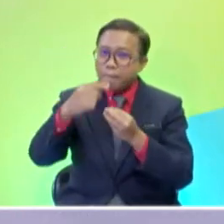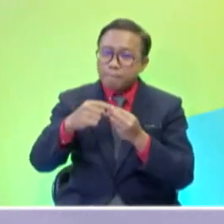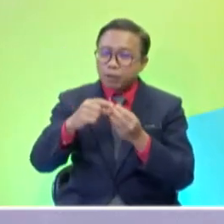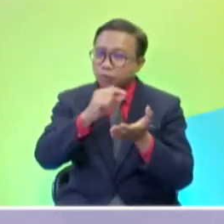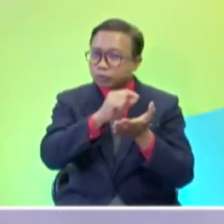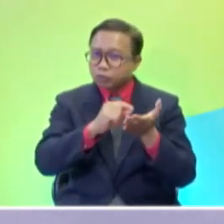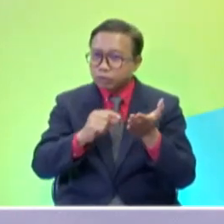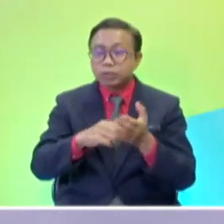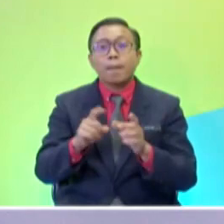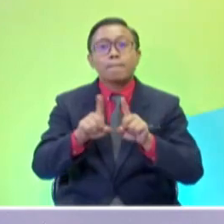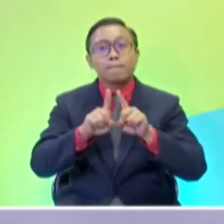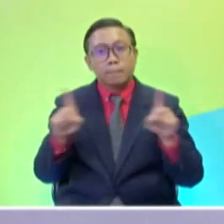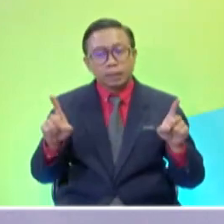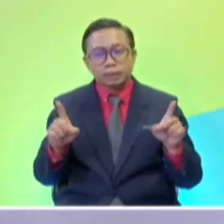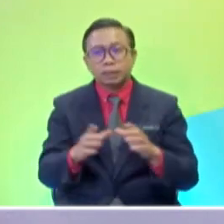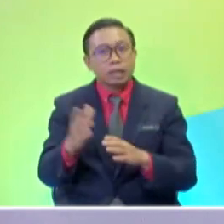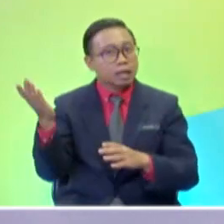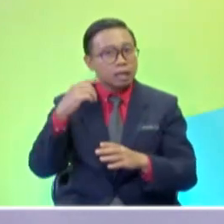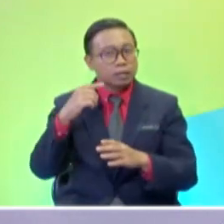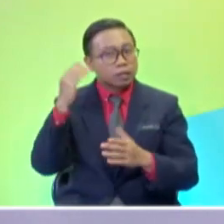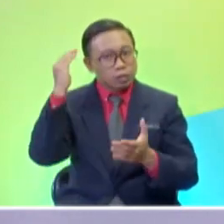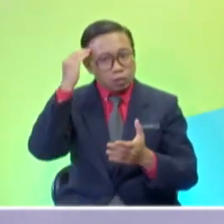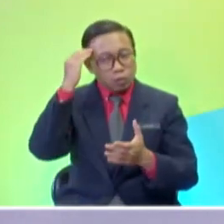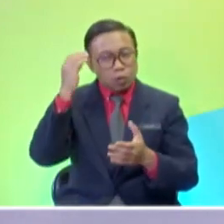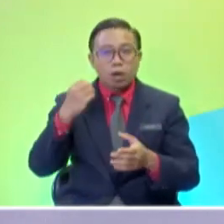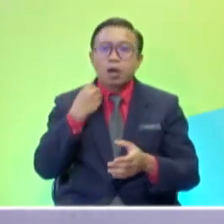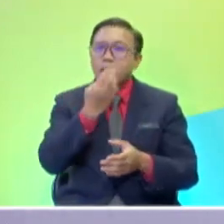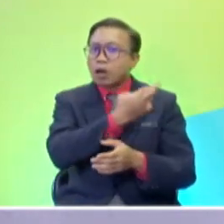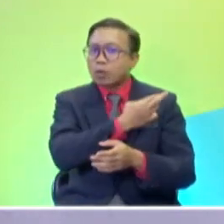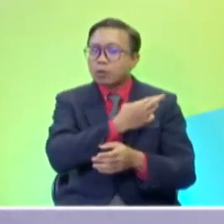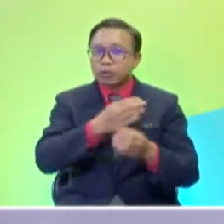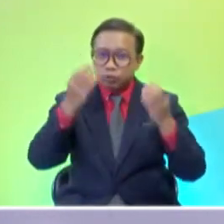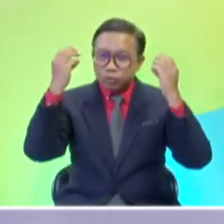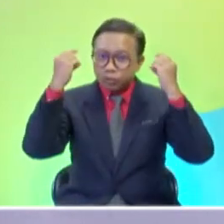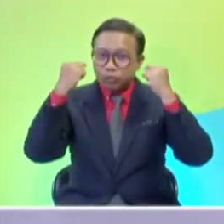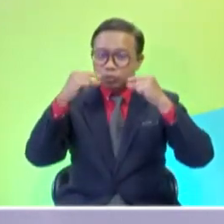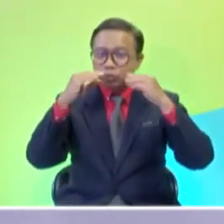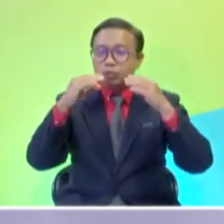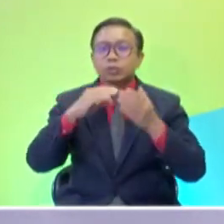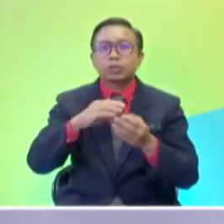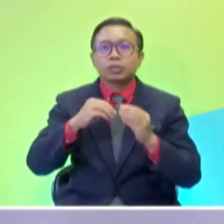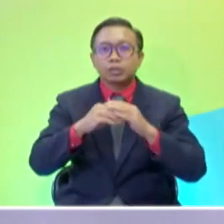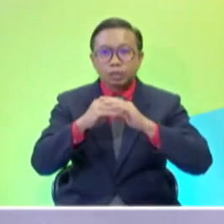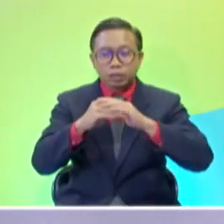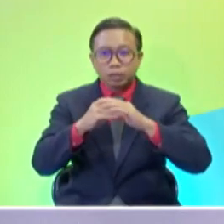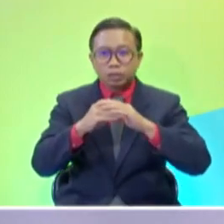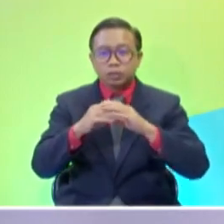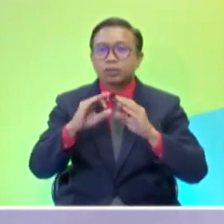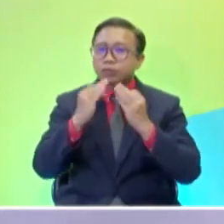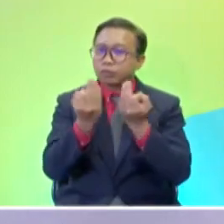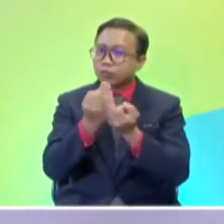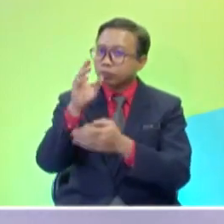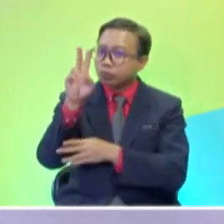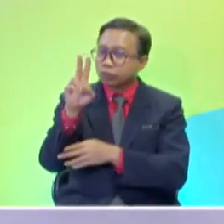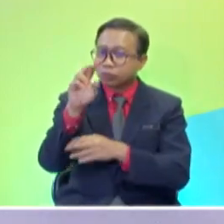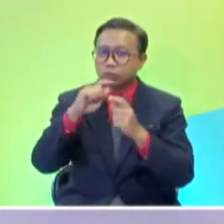just now. But before that, let's first know our subject for today, which is Bahasa Inggeris for Form 2. And of